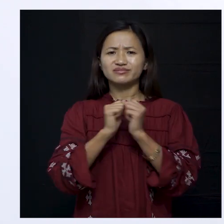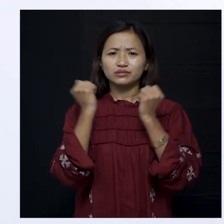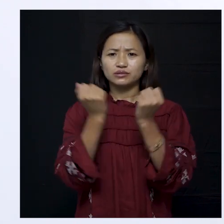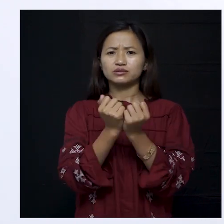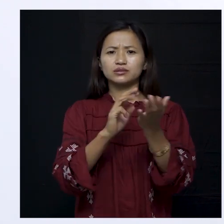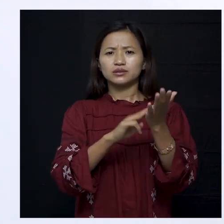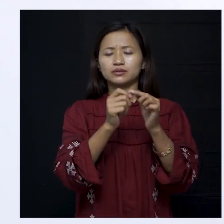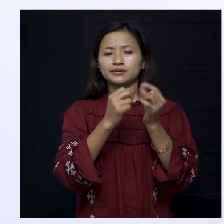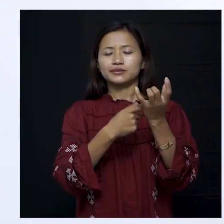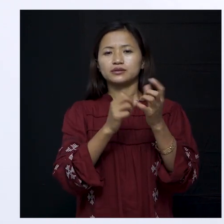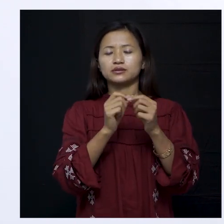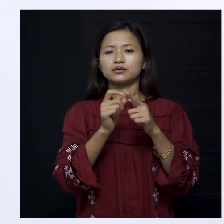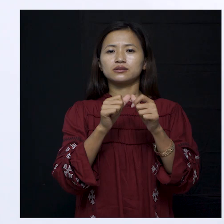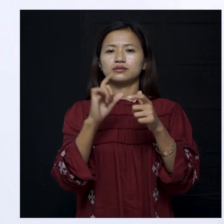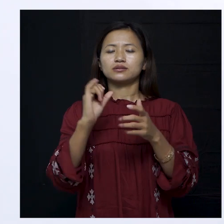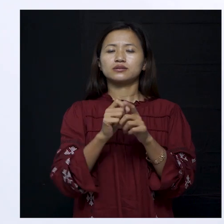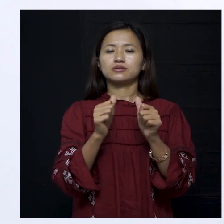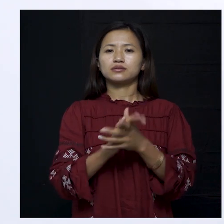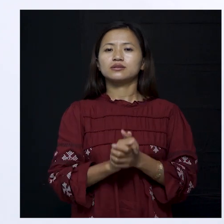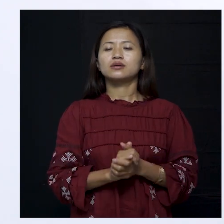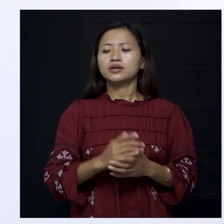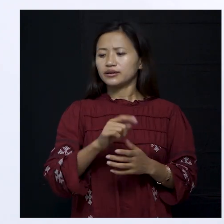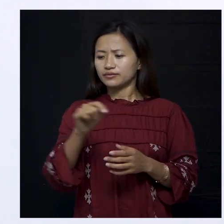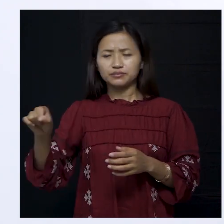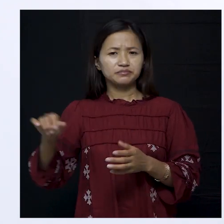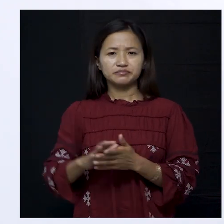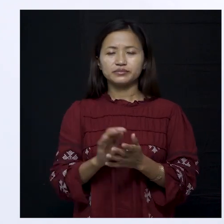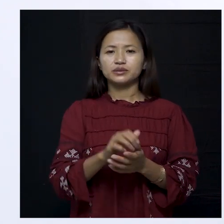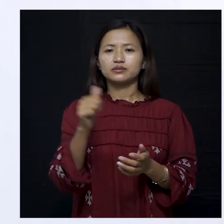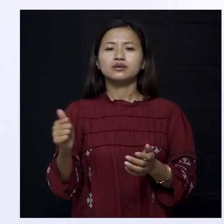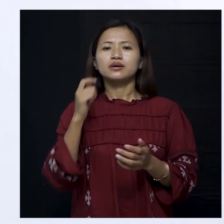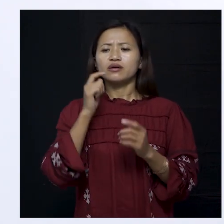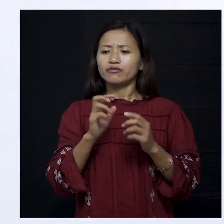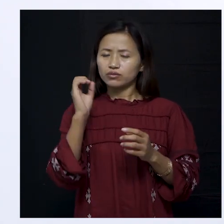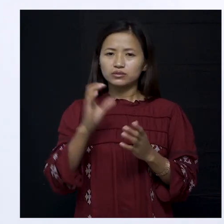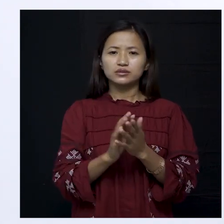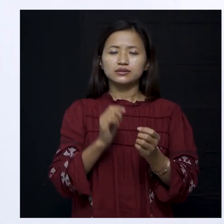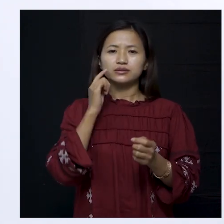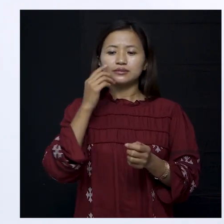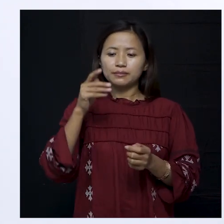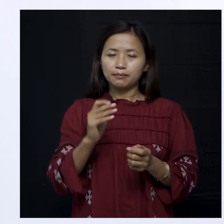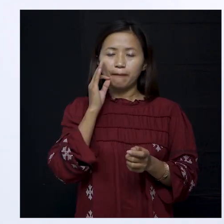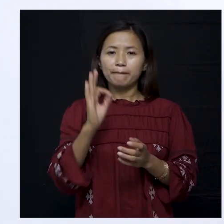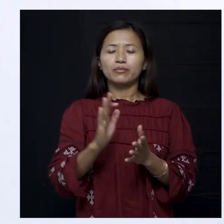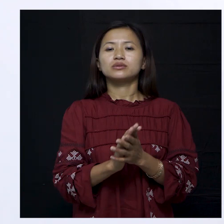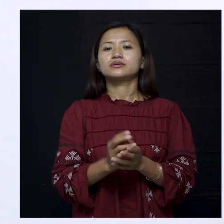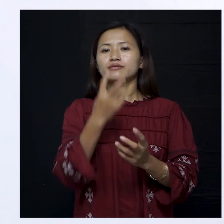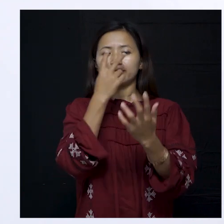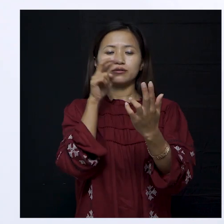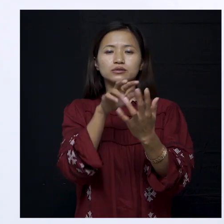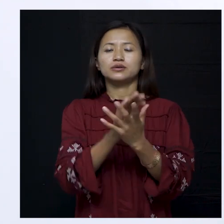you cannot just go and touch every point here and there. Of course, it is important, but you have to focus on one